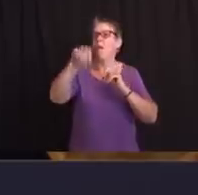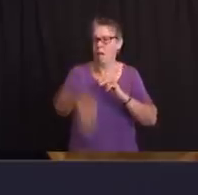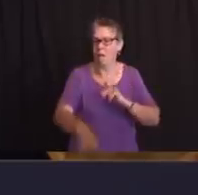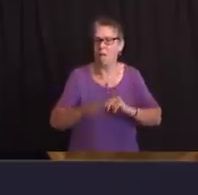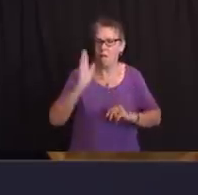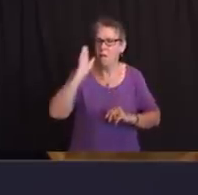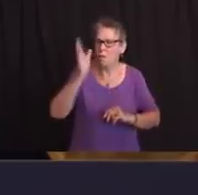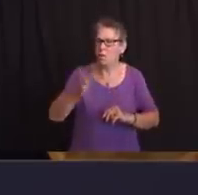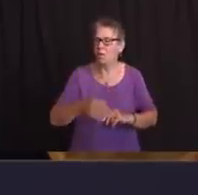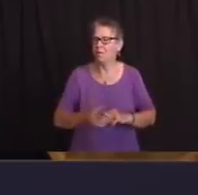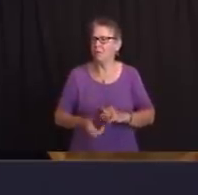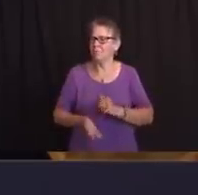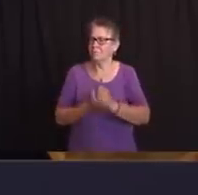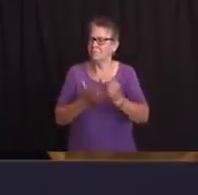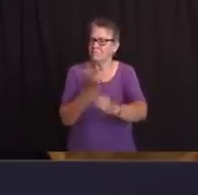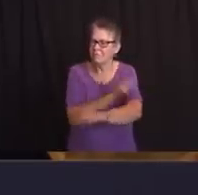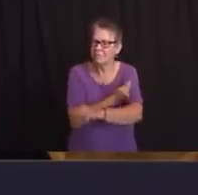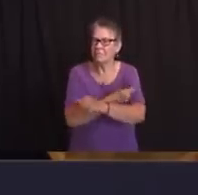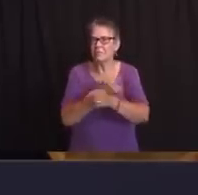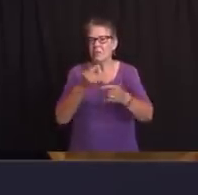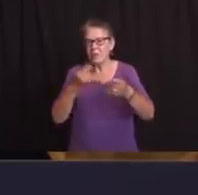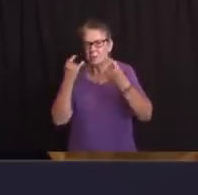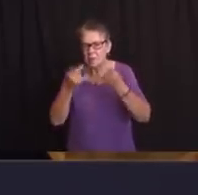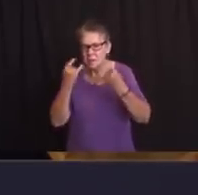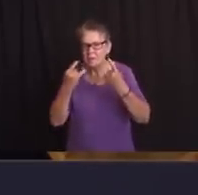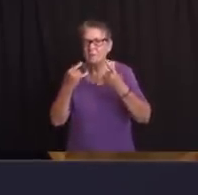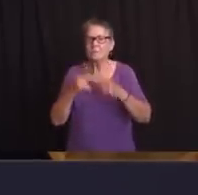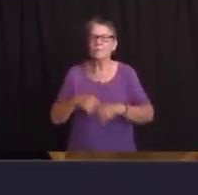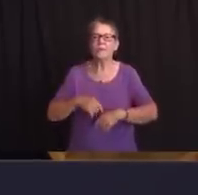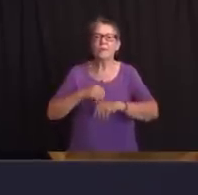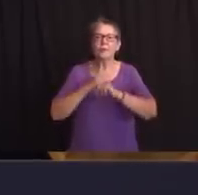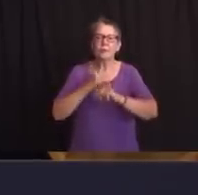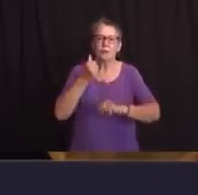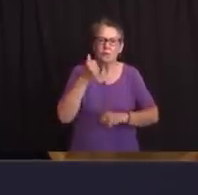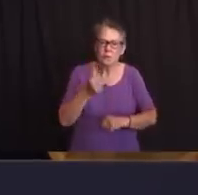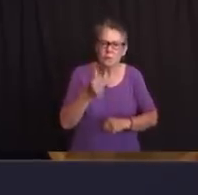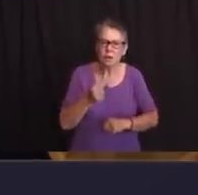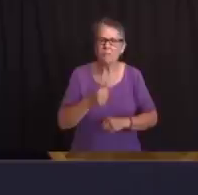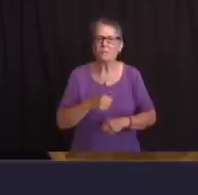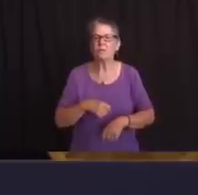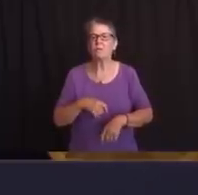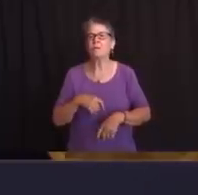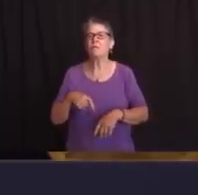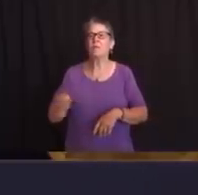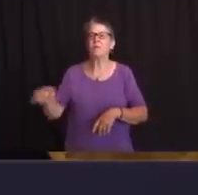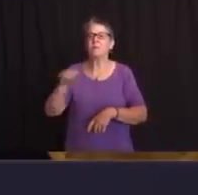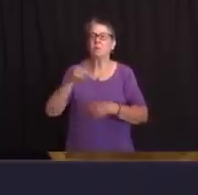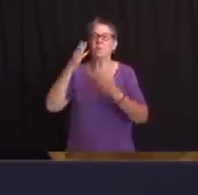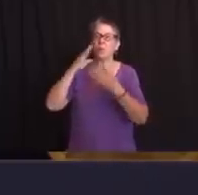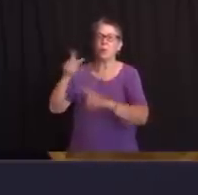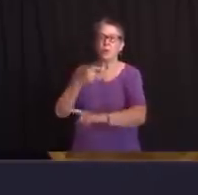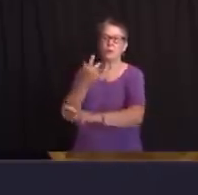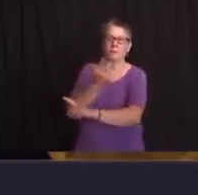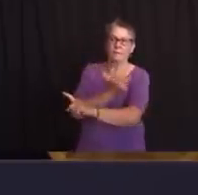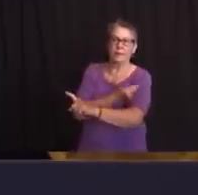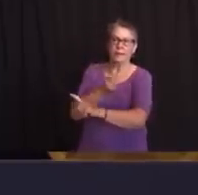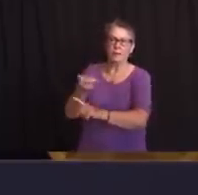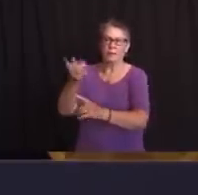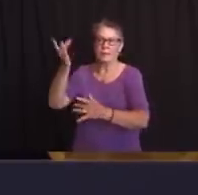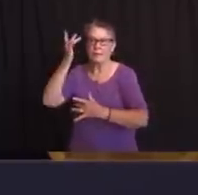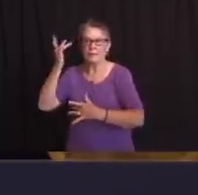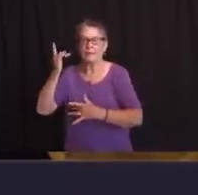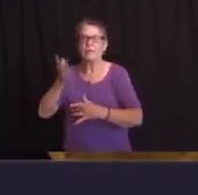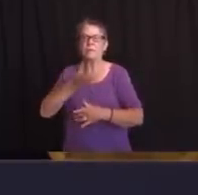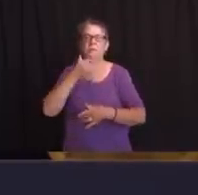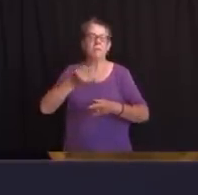in a crowded setting and or you're in a setting with where you can't tell people's vaccination status. And in the